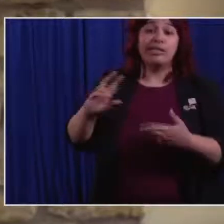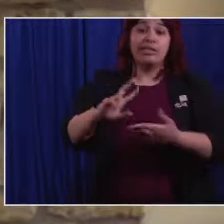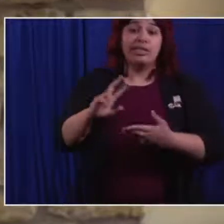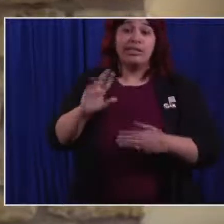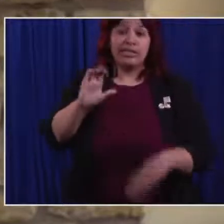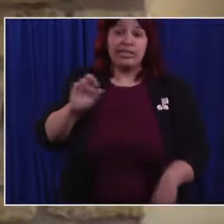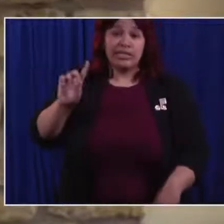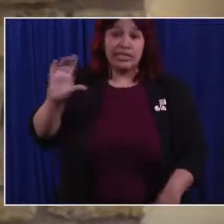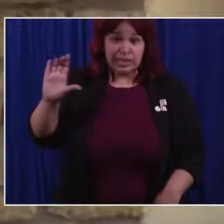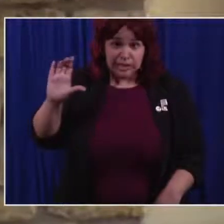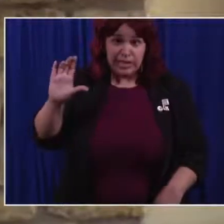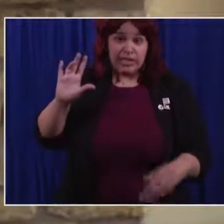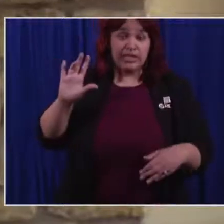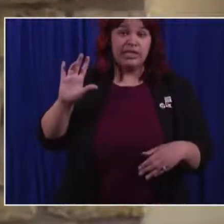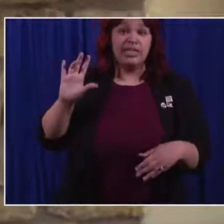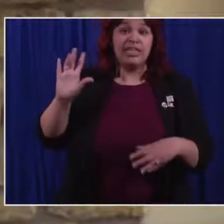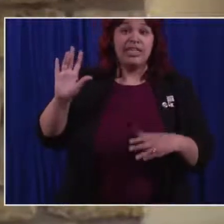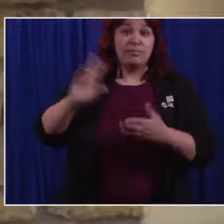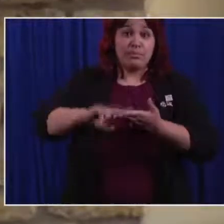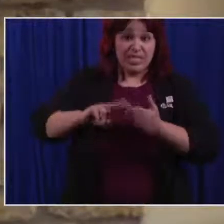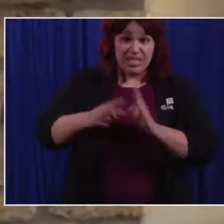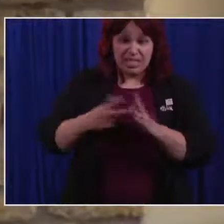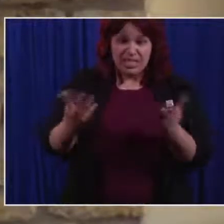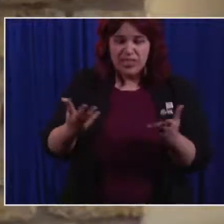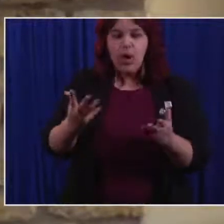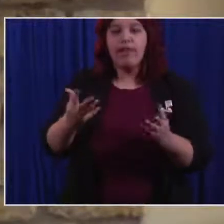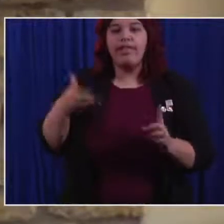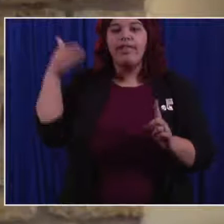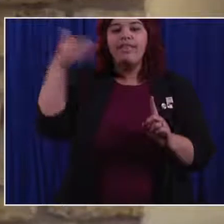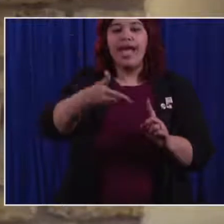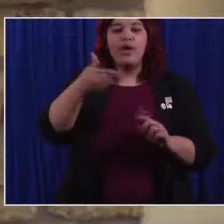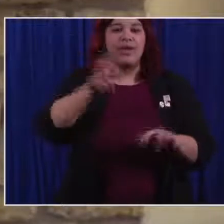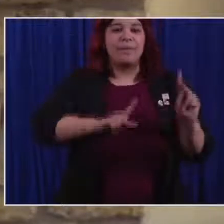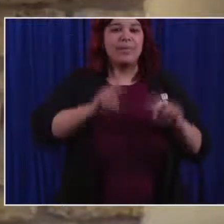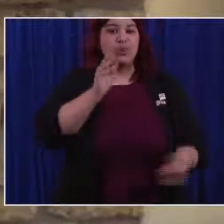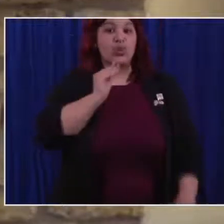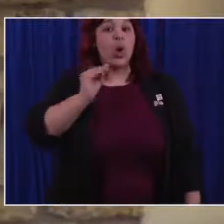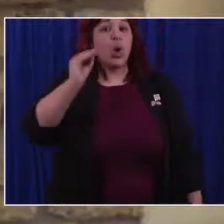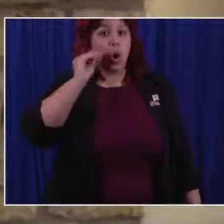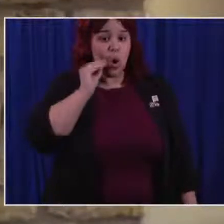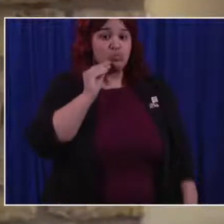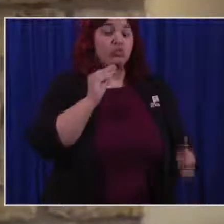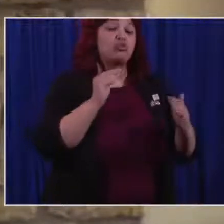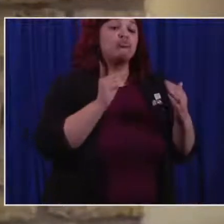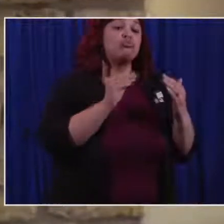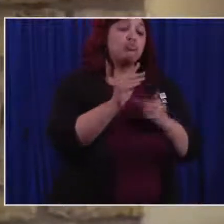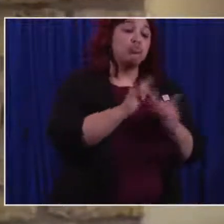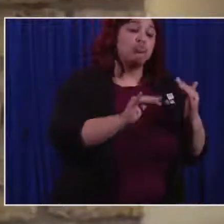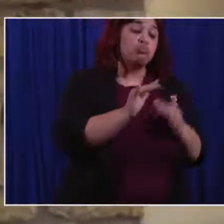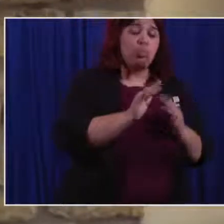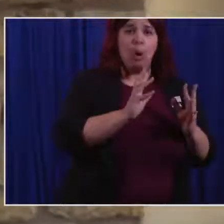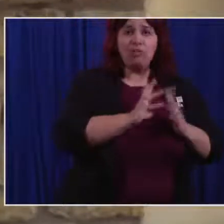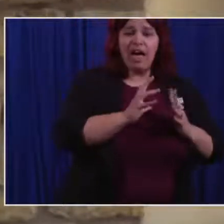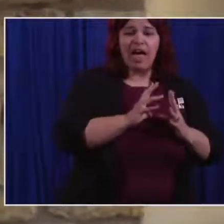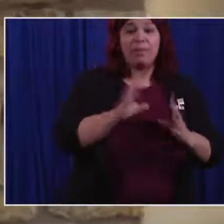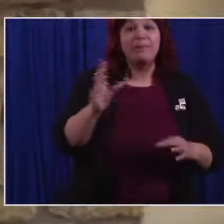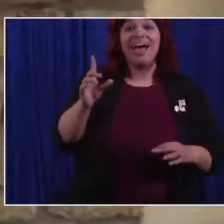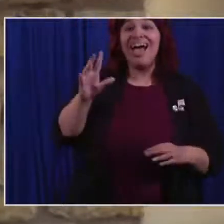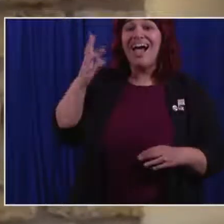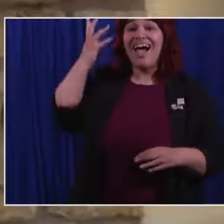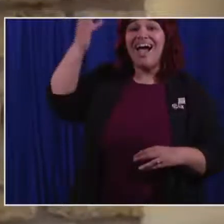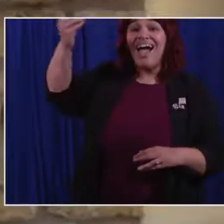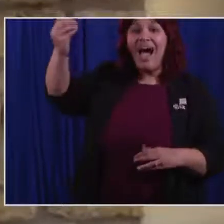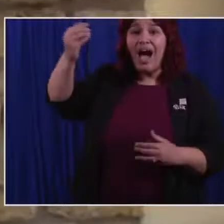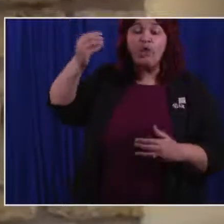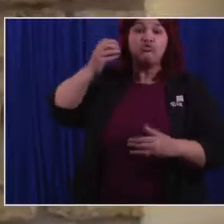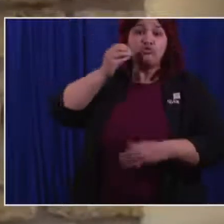matter. You know, we've never really regulated that, what people are doing in their own homes. So, Dr.